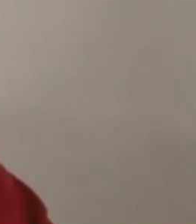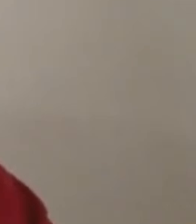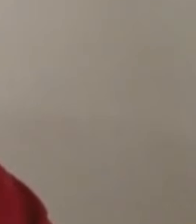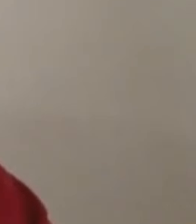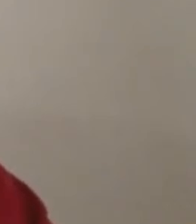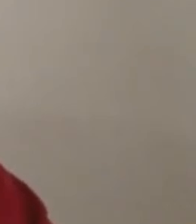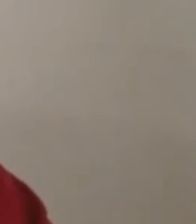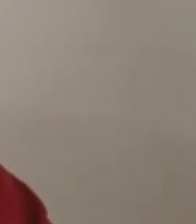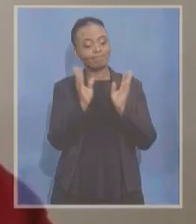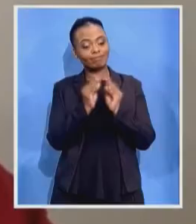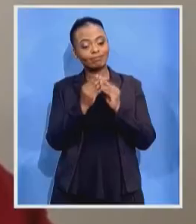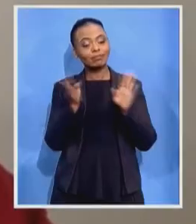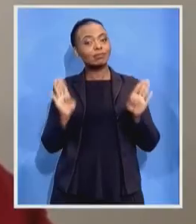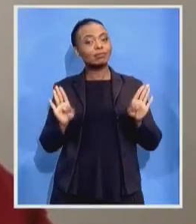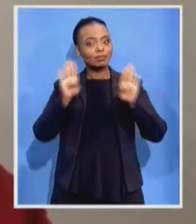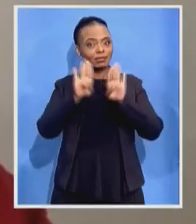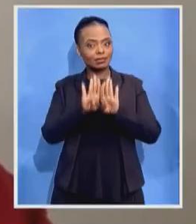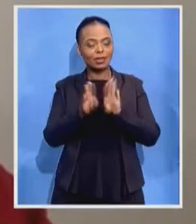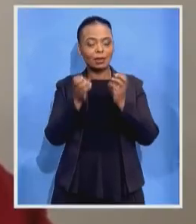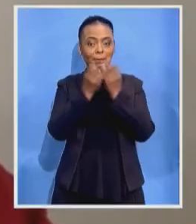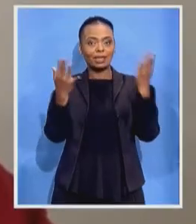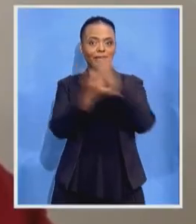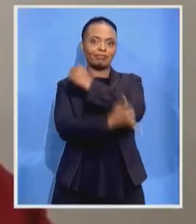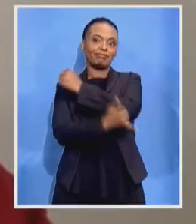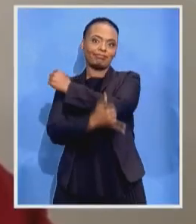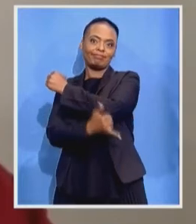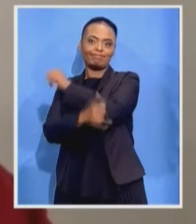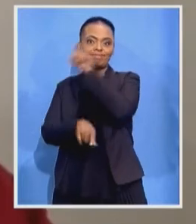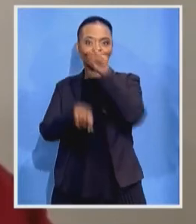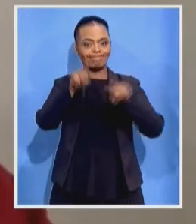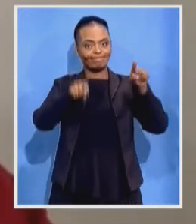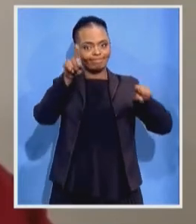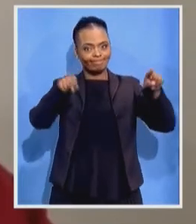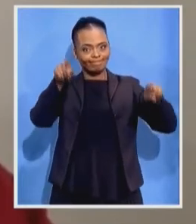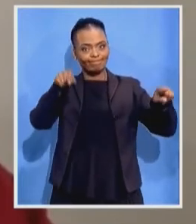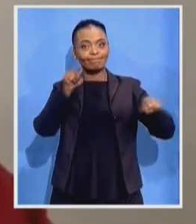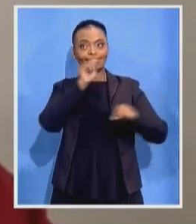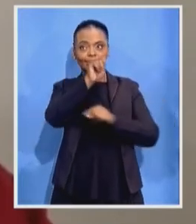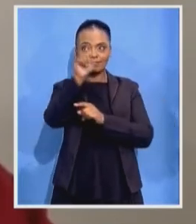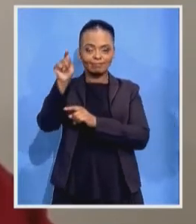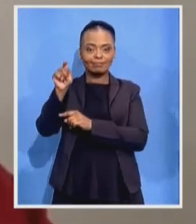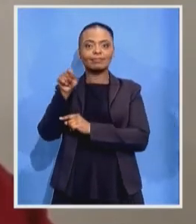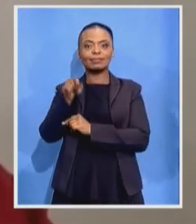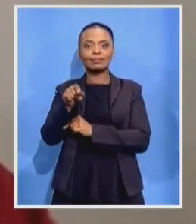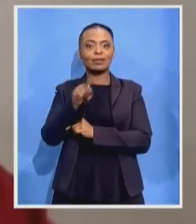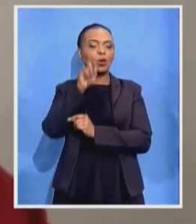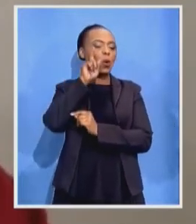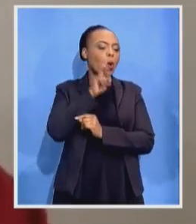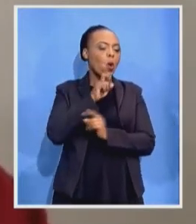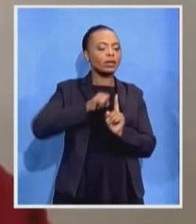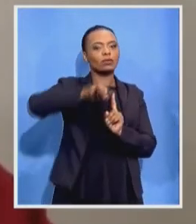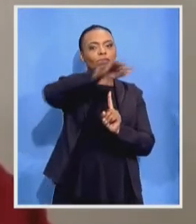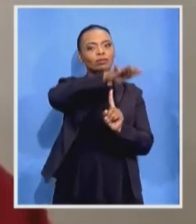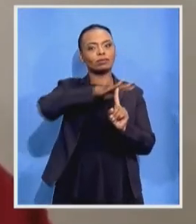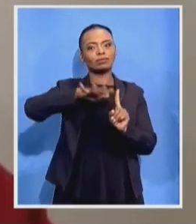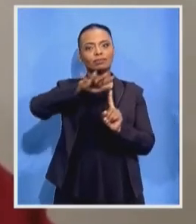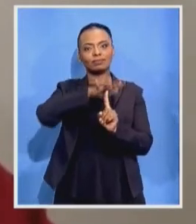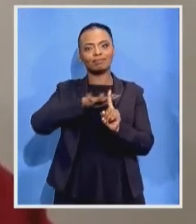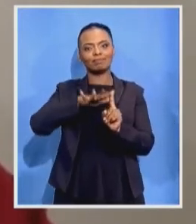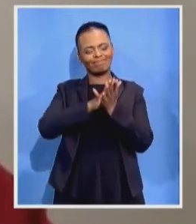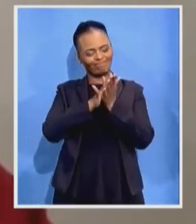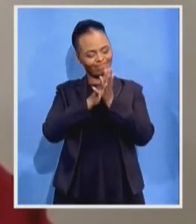countries, without any change in the old environmentally destructive patterns of